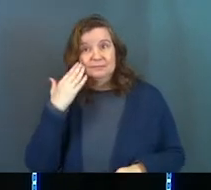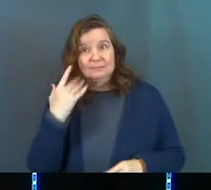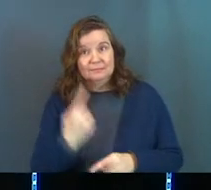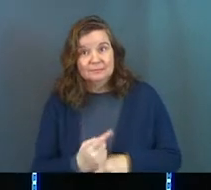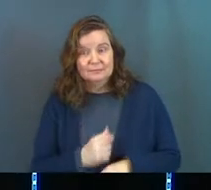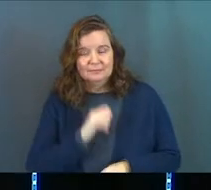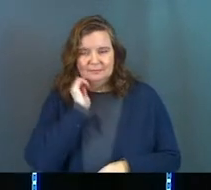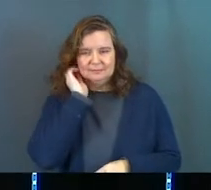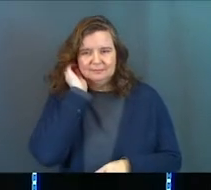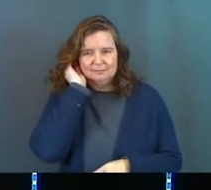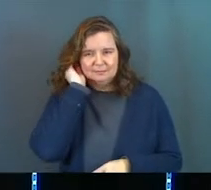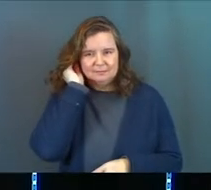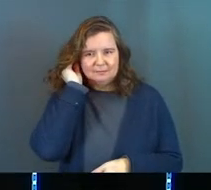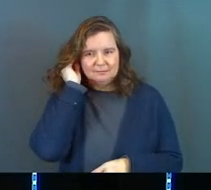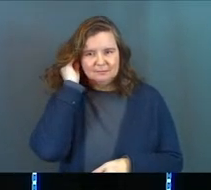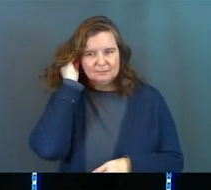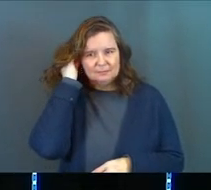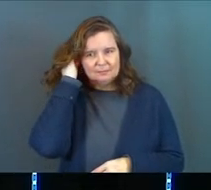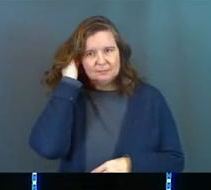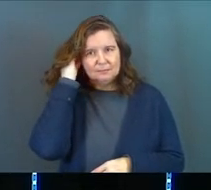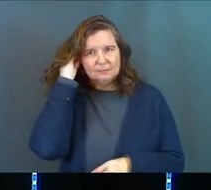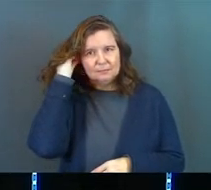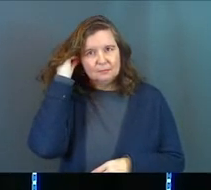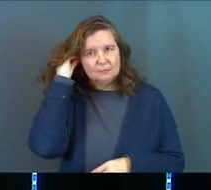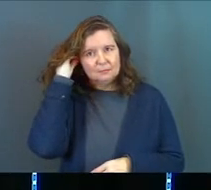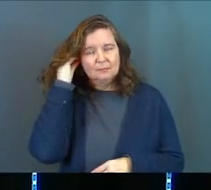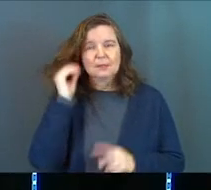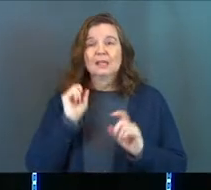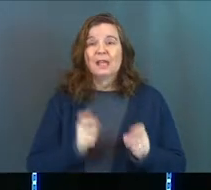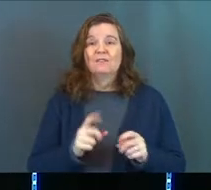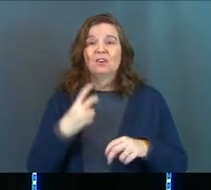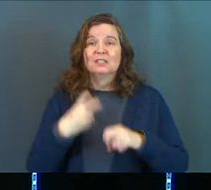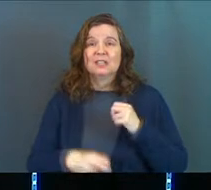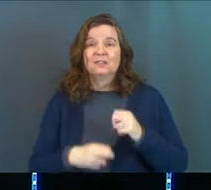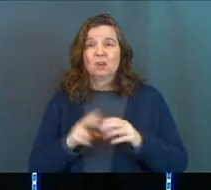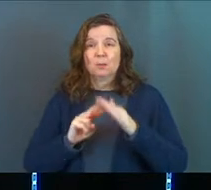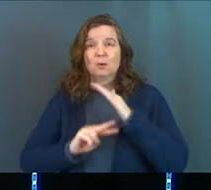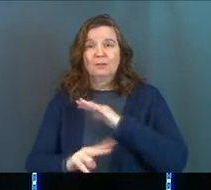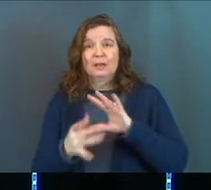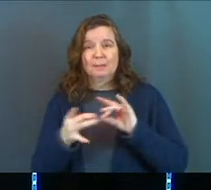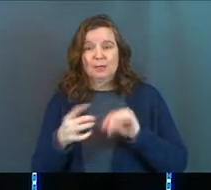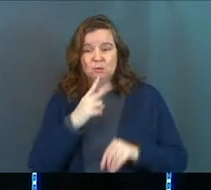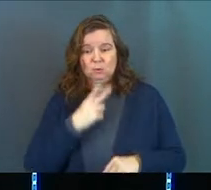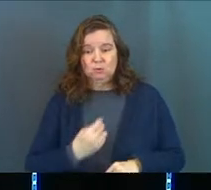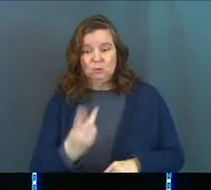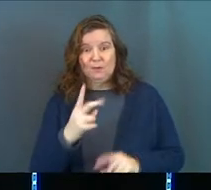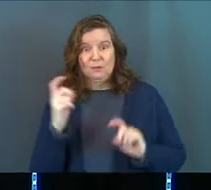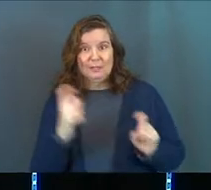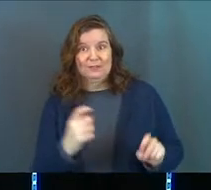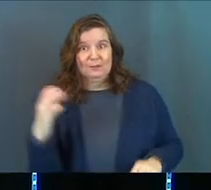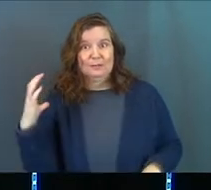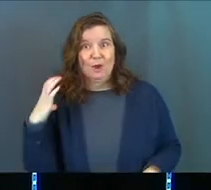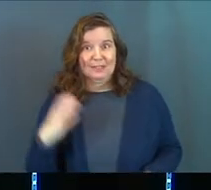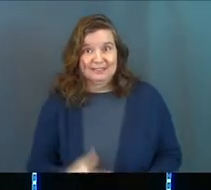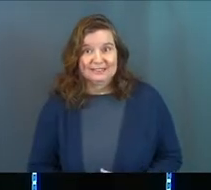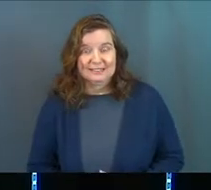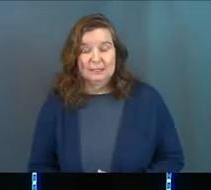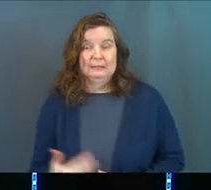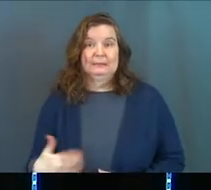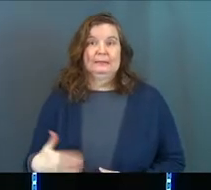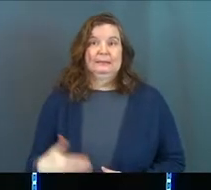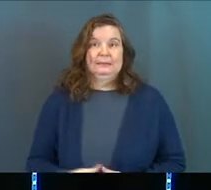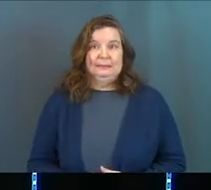right? He just gave a very difficult prophetic message to a 12-year-old boy to give to his boss.